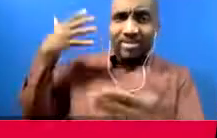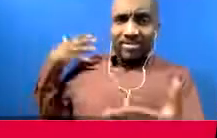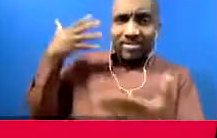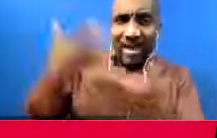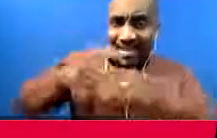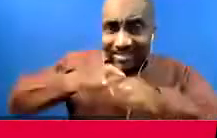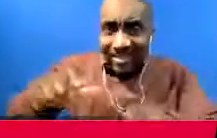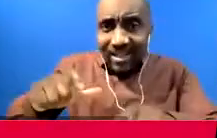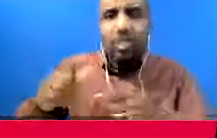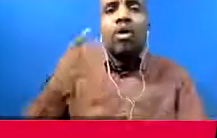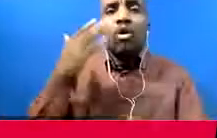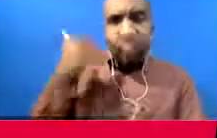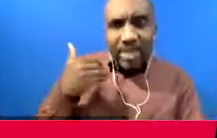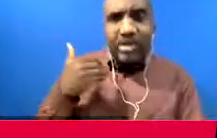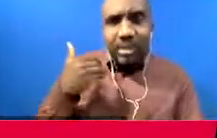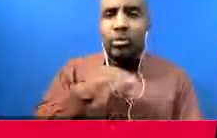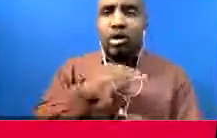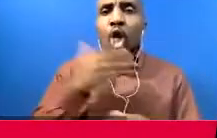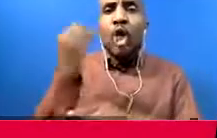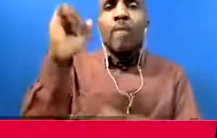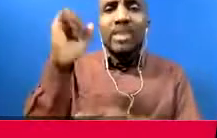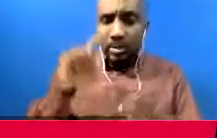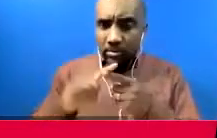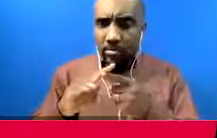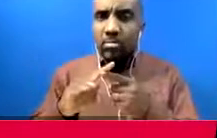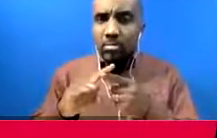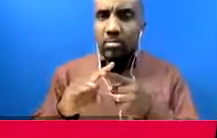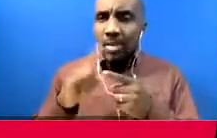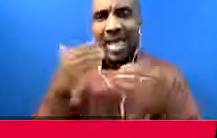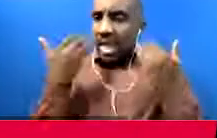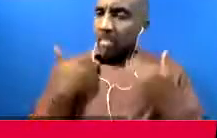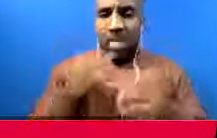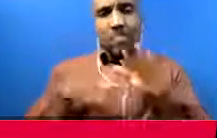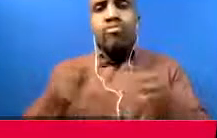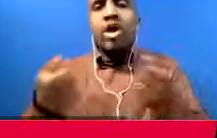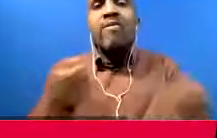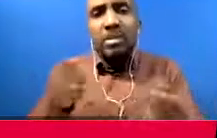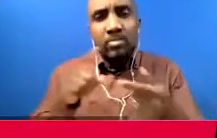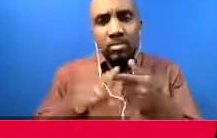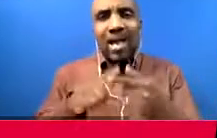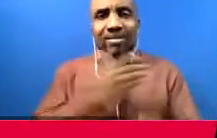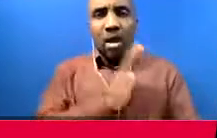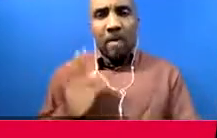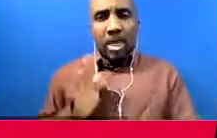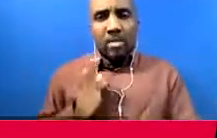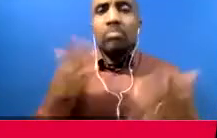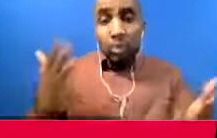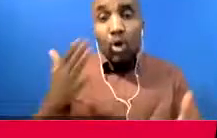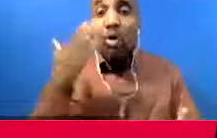racism, colonization, imperialism, and militarism. So in the US context, you know, obviously these things have harmed Black